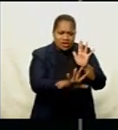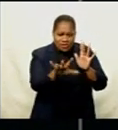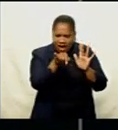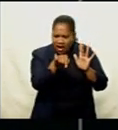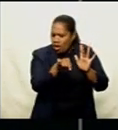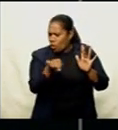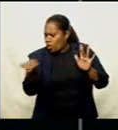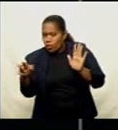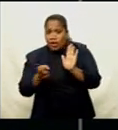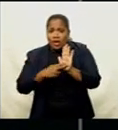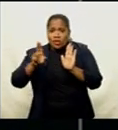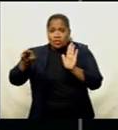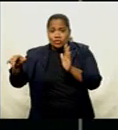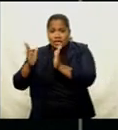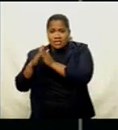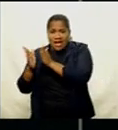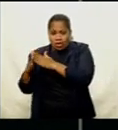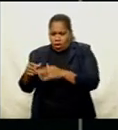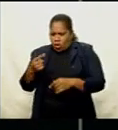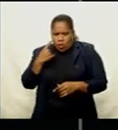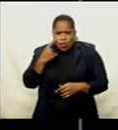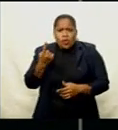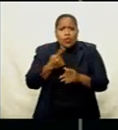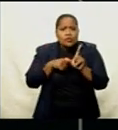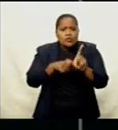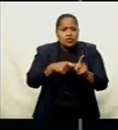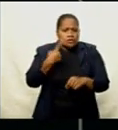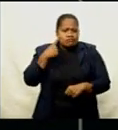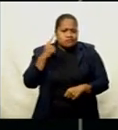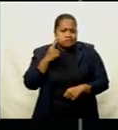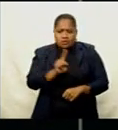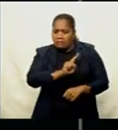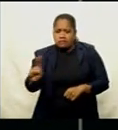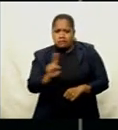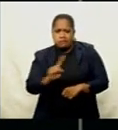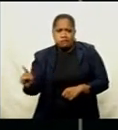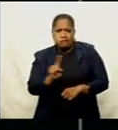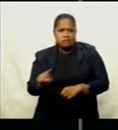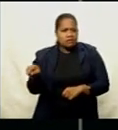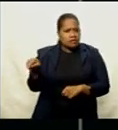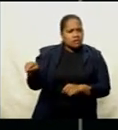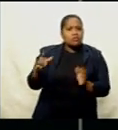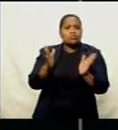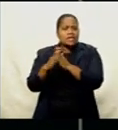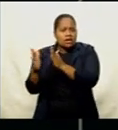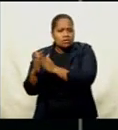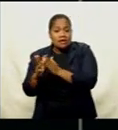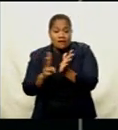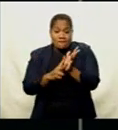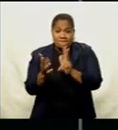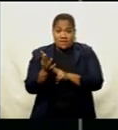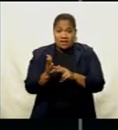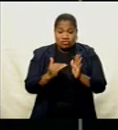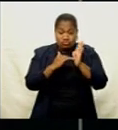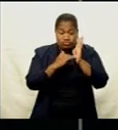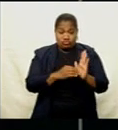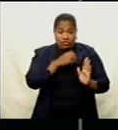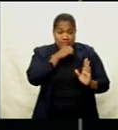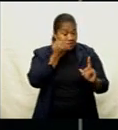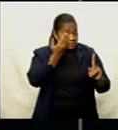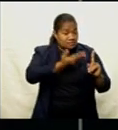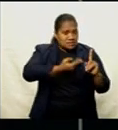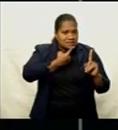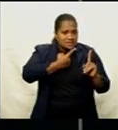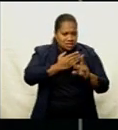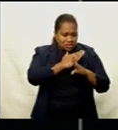This comes as youth were found to be breaching the containment area to sneak into town. Village Chairman Viliame Wainingolo says the checkpoints will